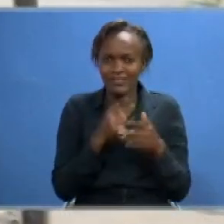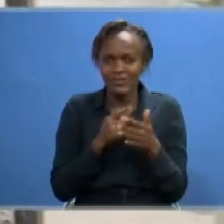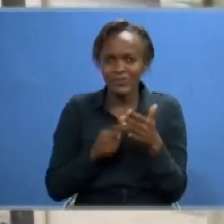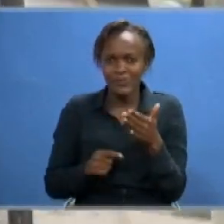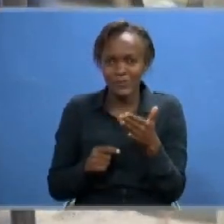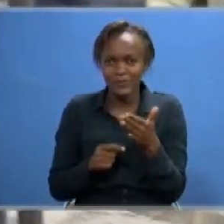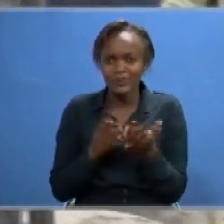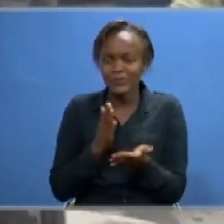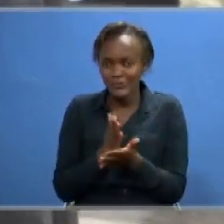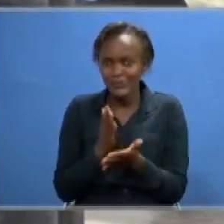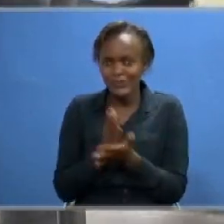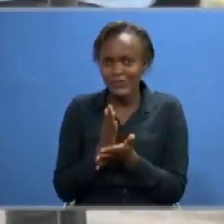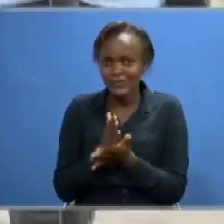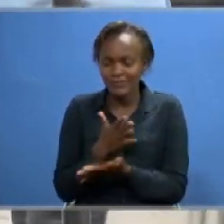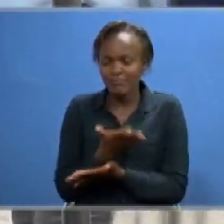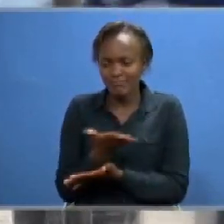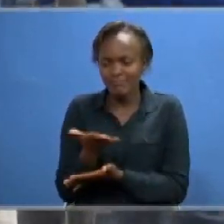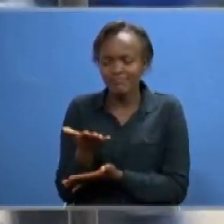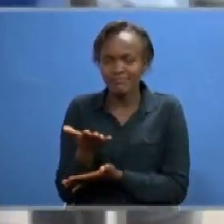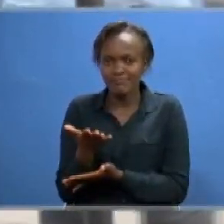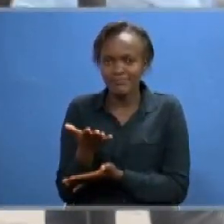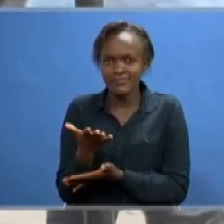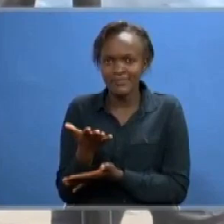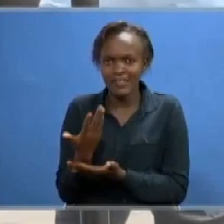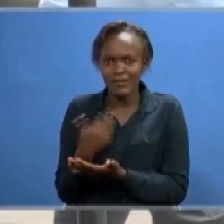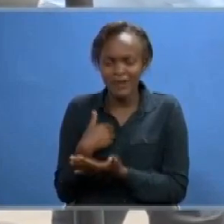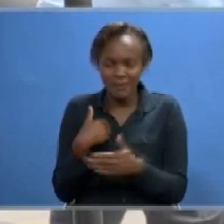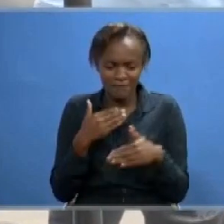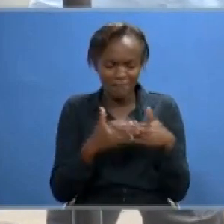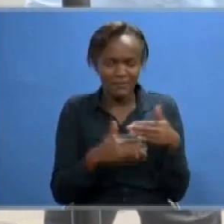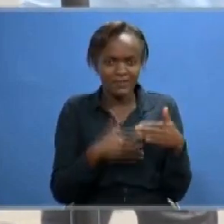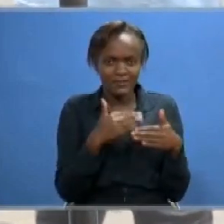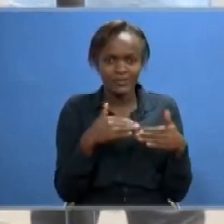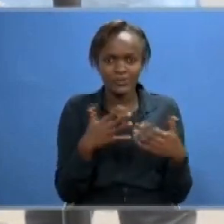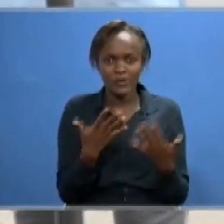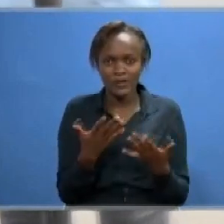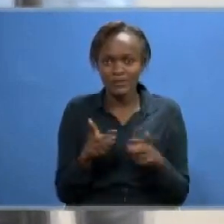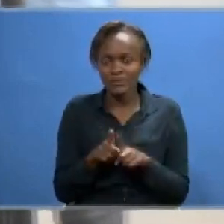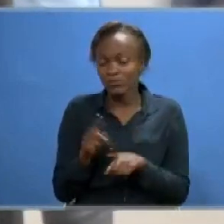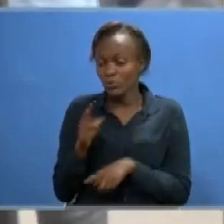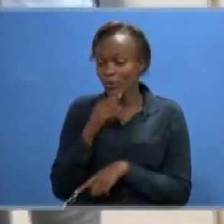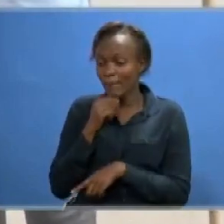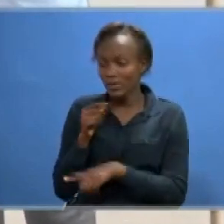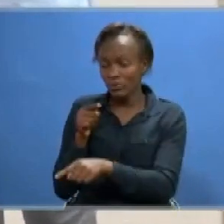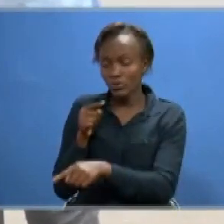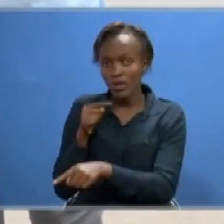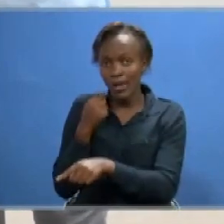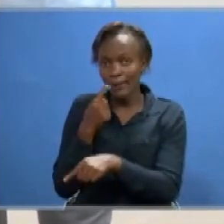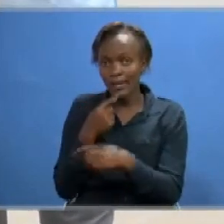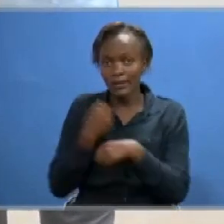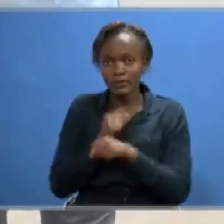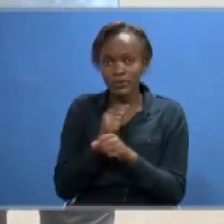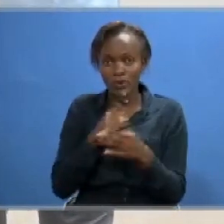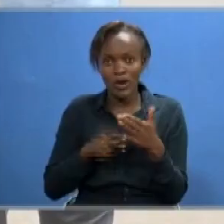quite invasive, the way that they go to collect tissue. What we have done, or what Simon has done, is to make them as flexible